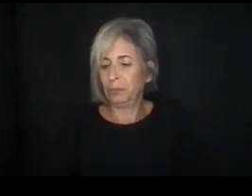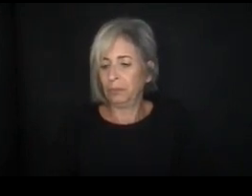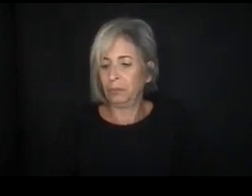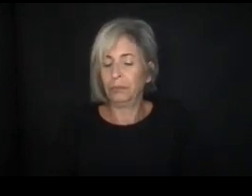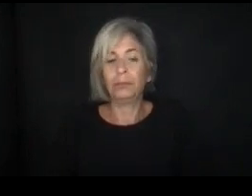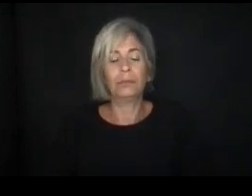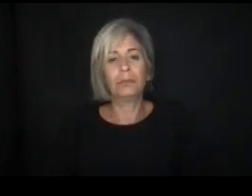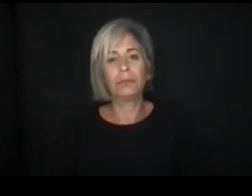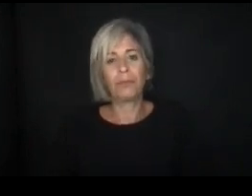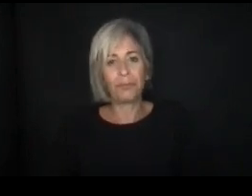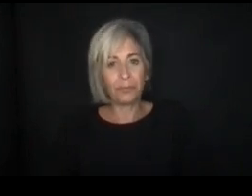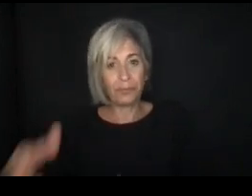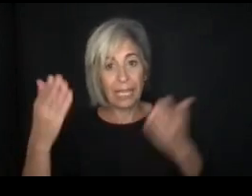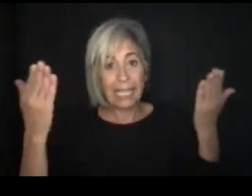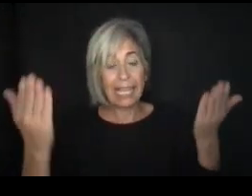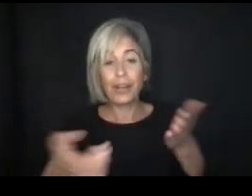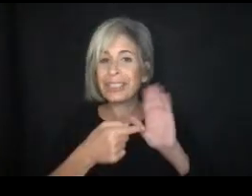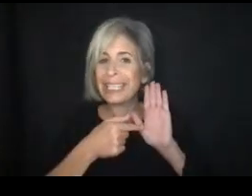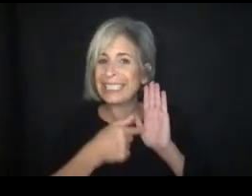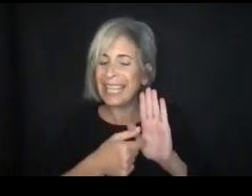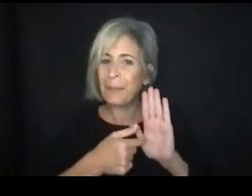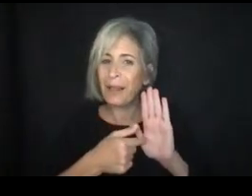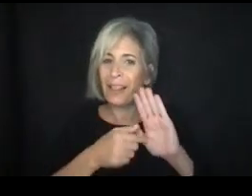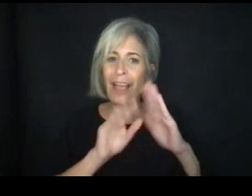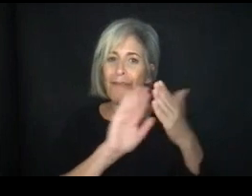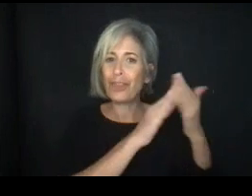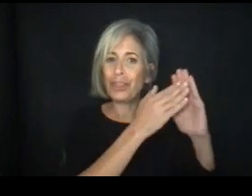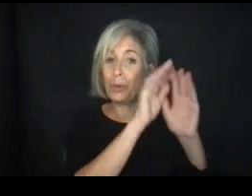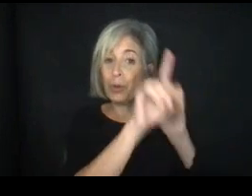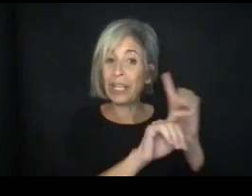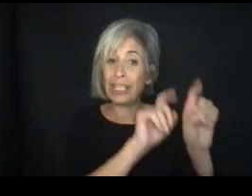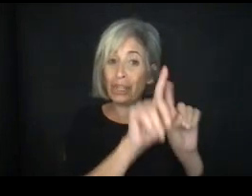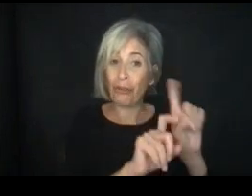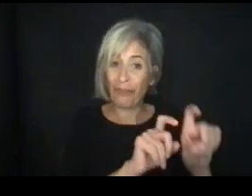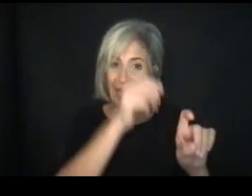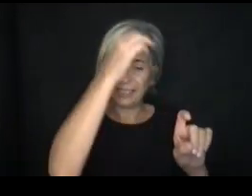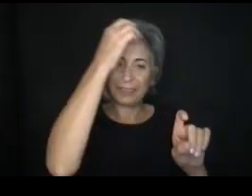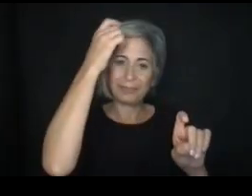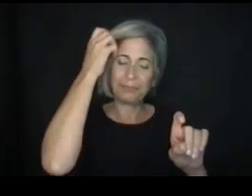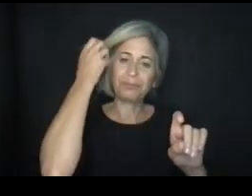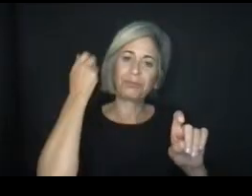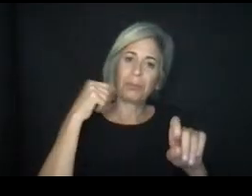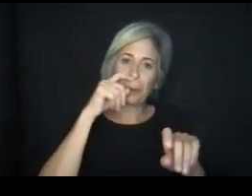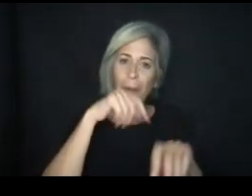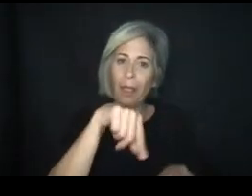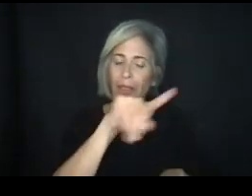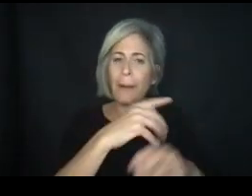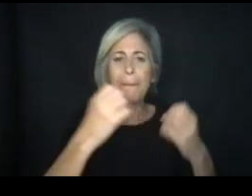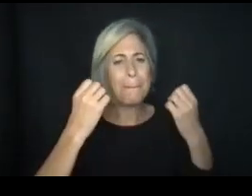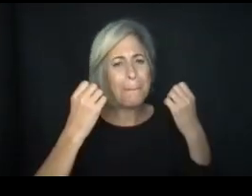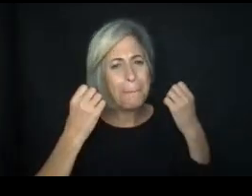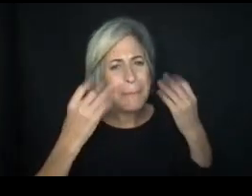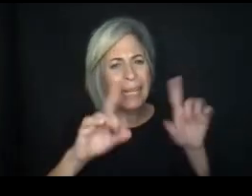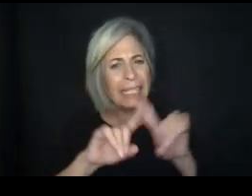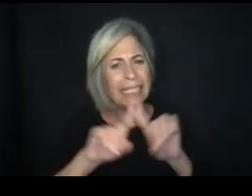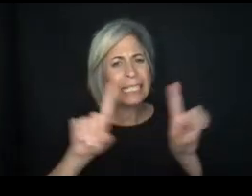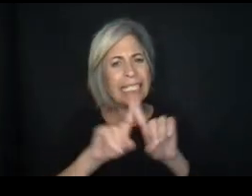So here is an example of the community survey, and there are many ways